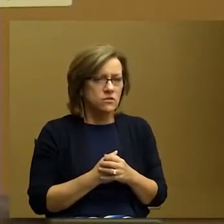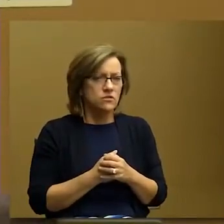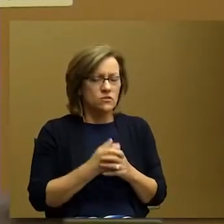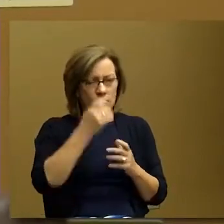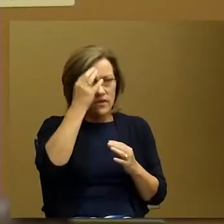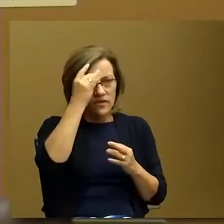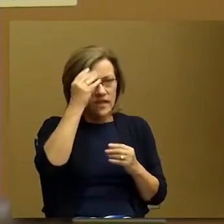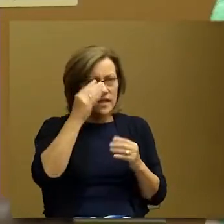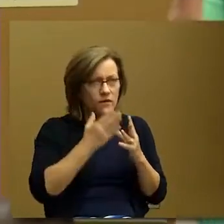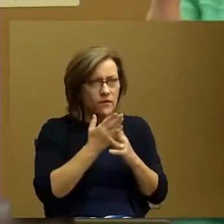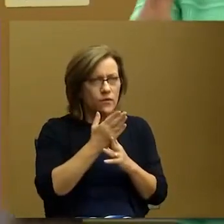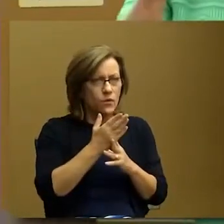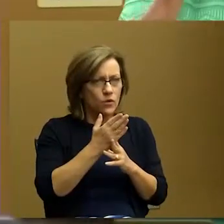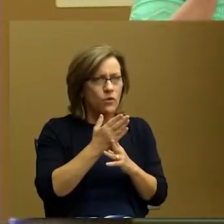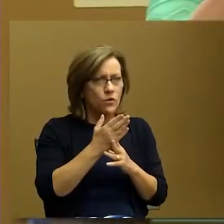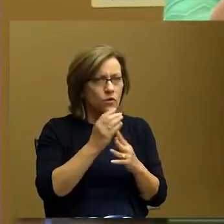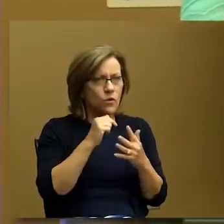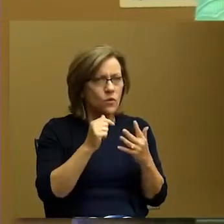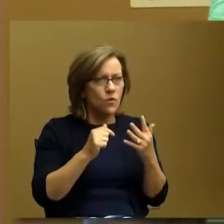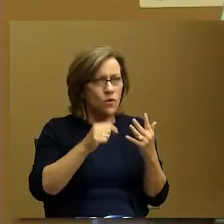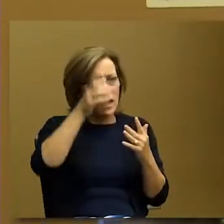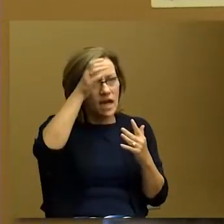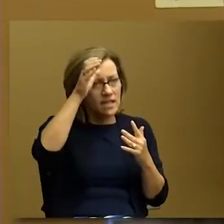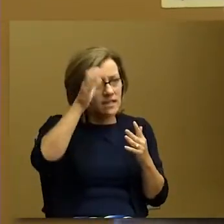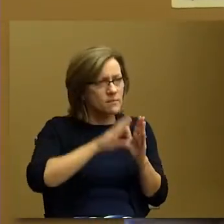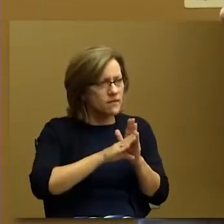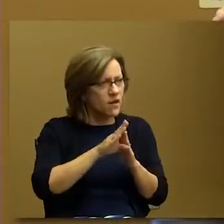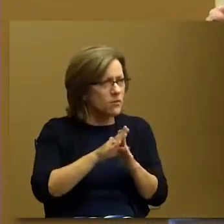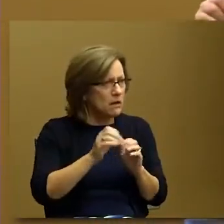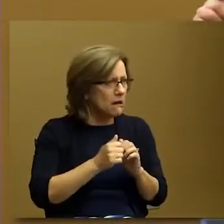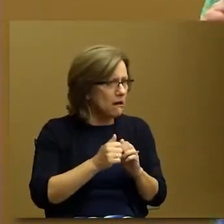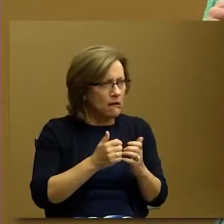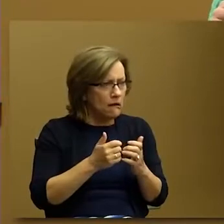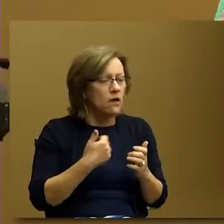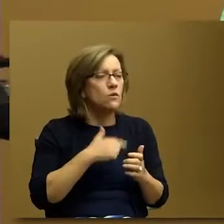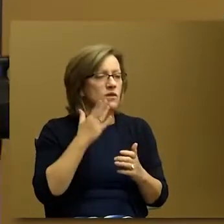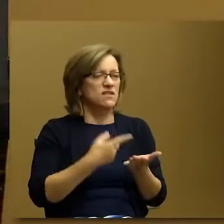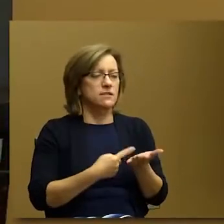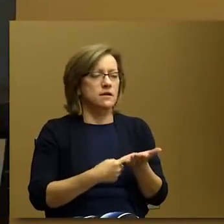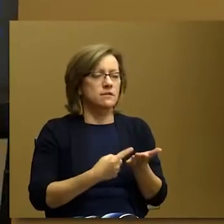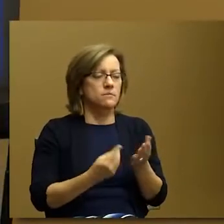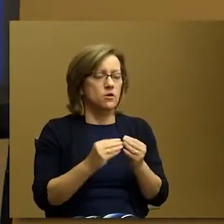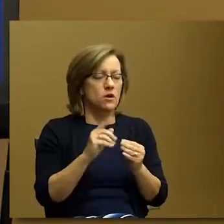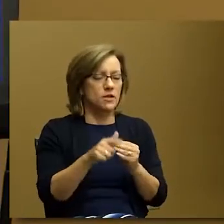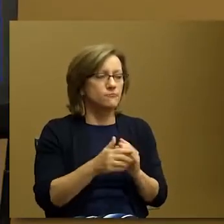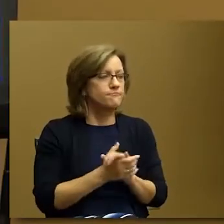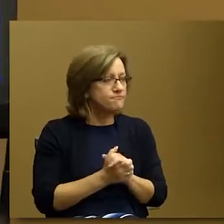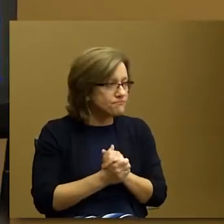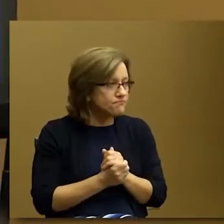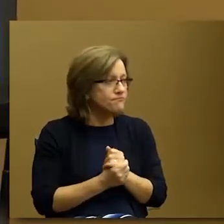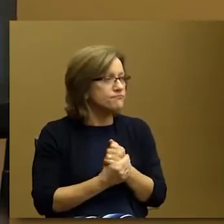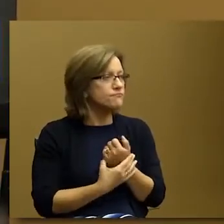through concept development. But we'll get into that later, okay? All right, so